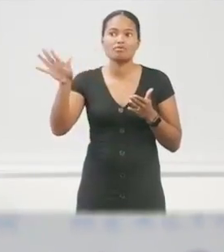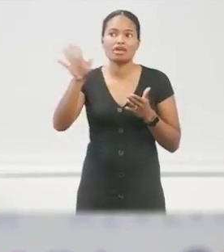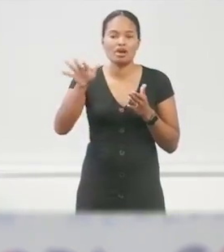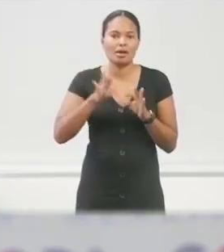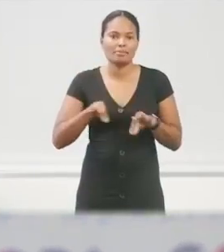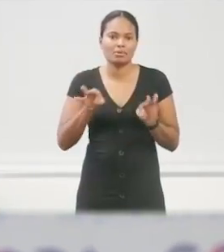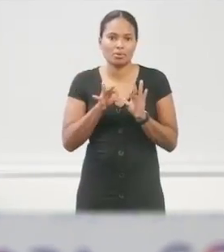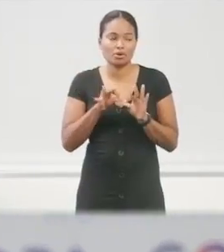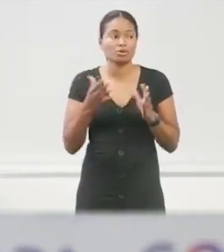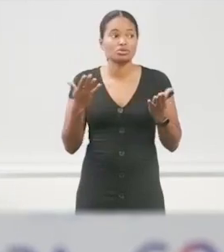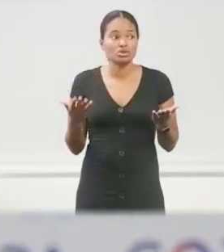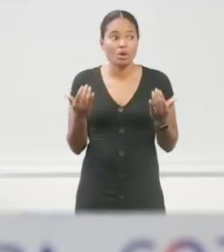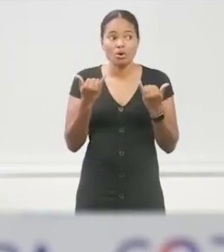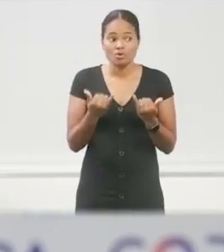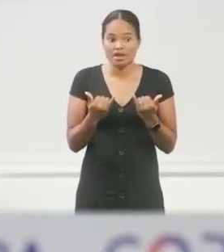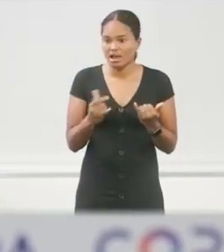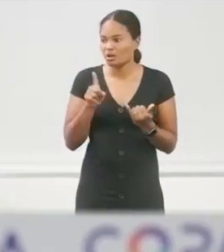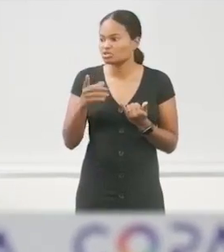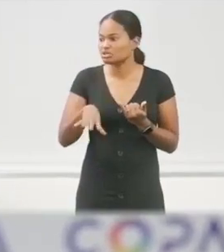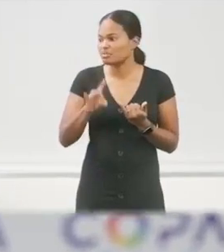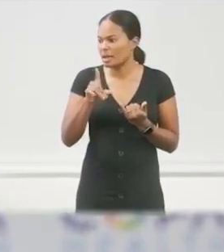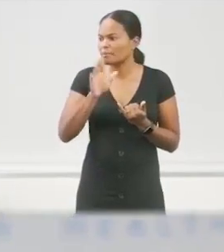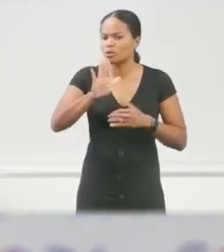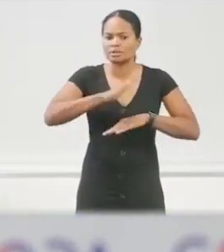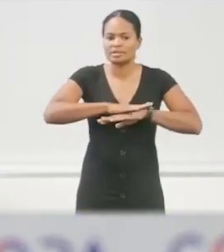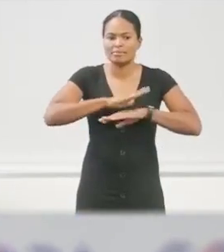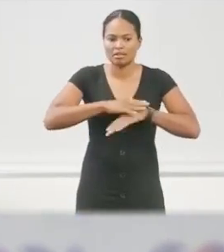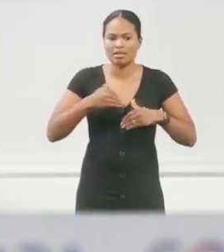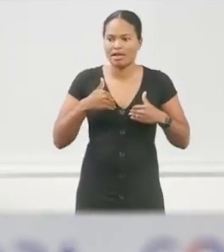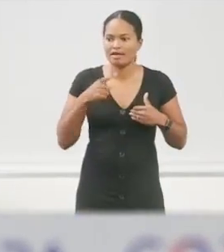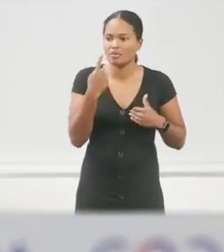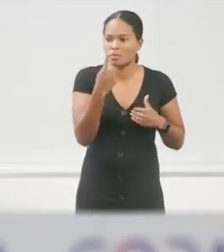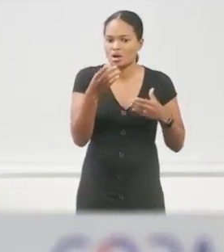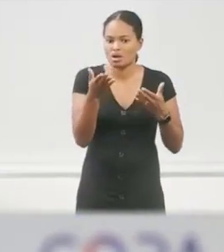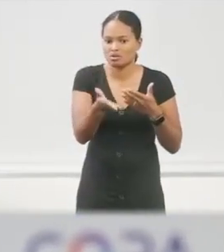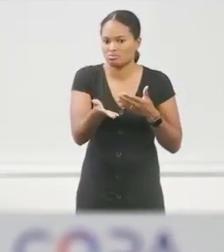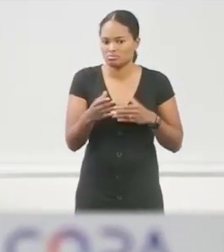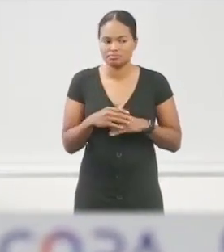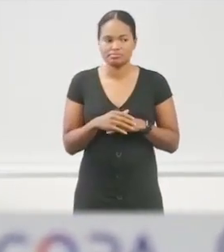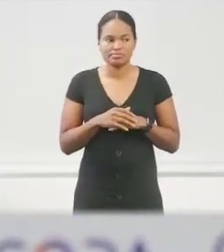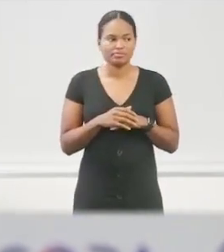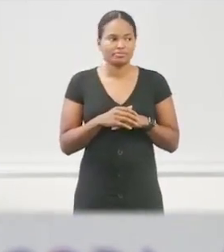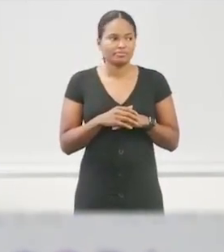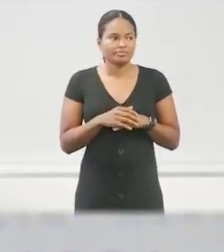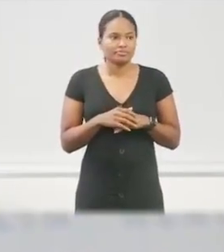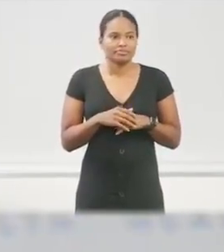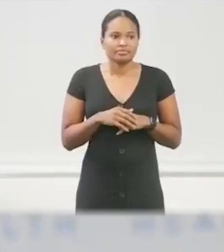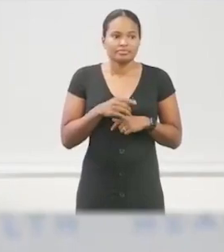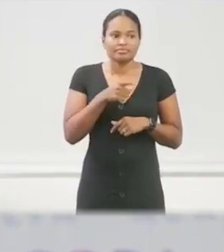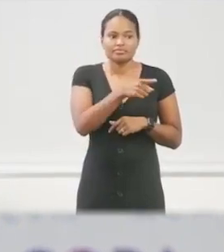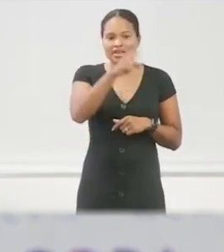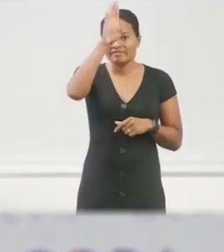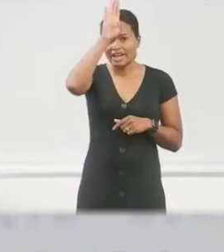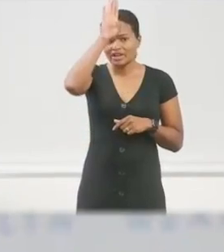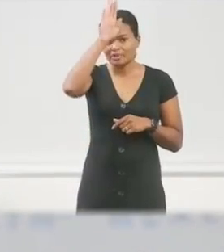invite you guys right now to pick up one, somebody at the table. These fine gentlemen from the fire